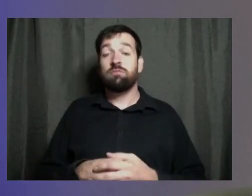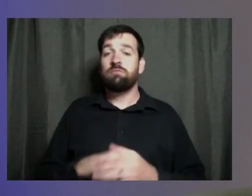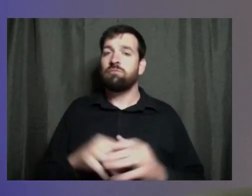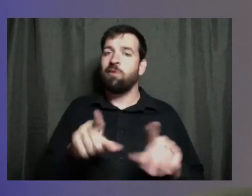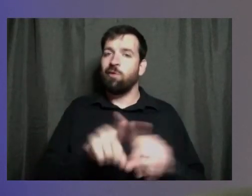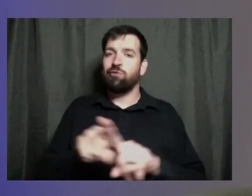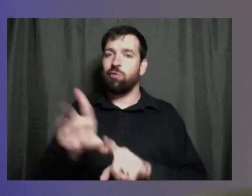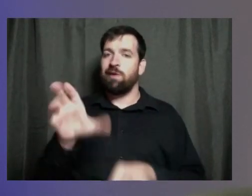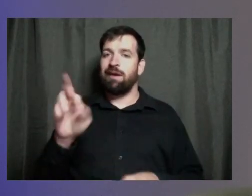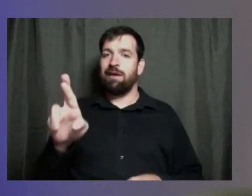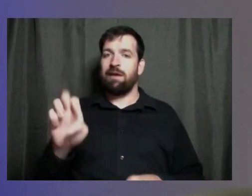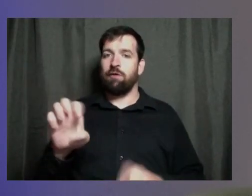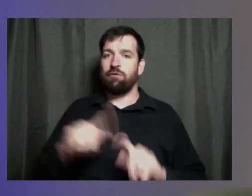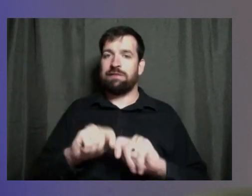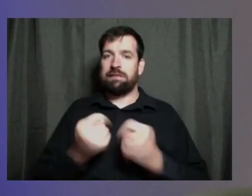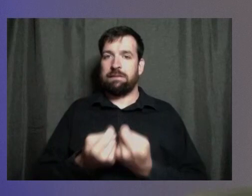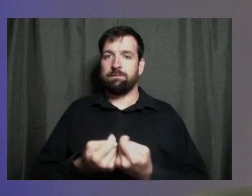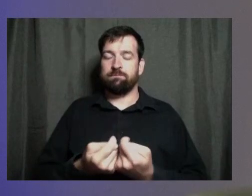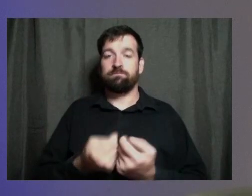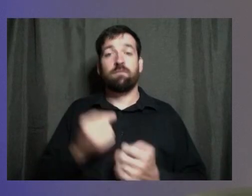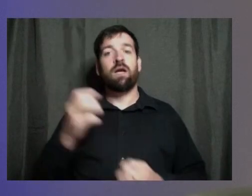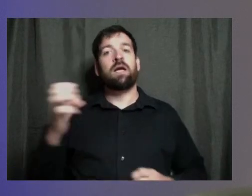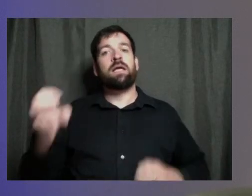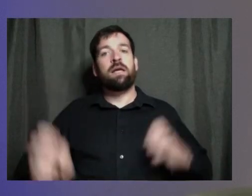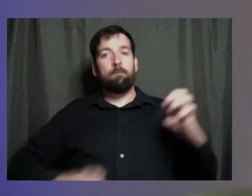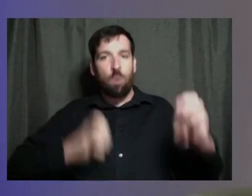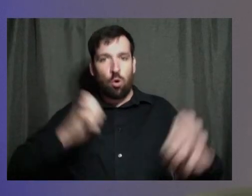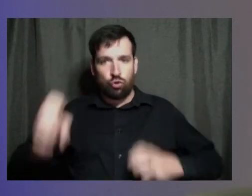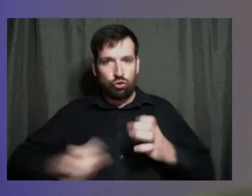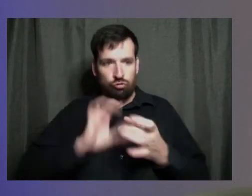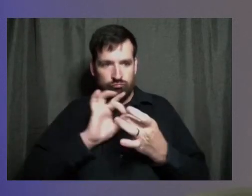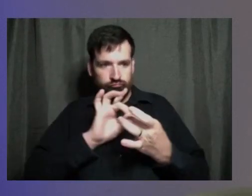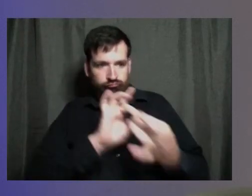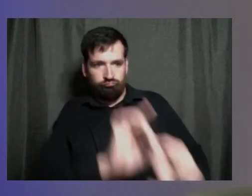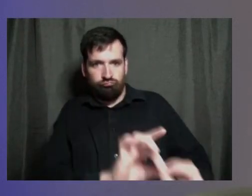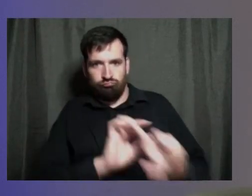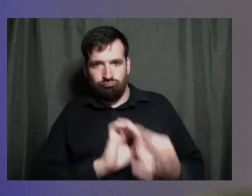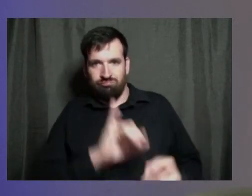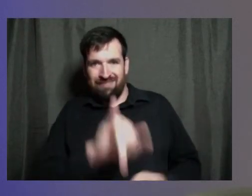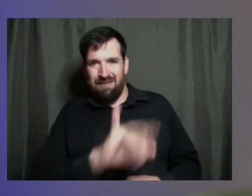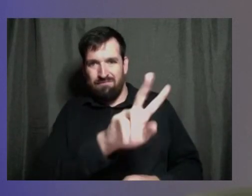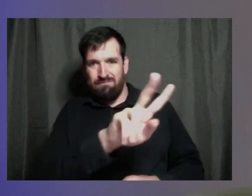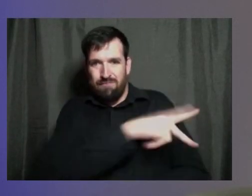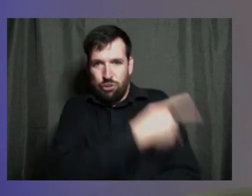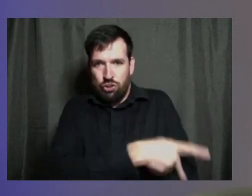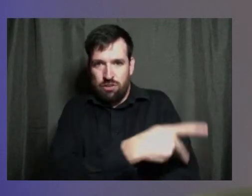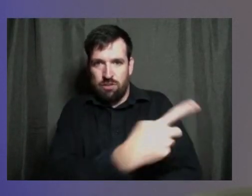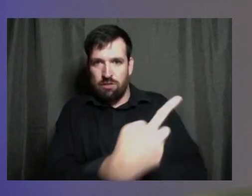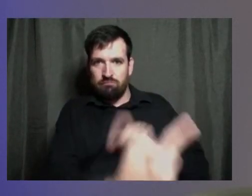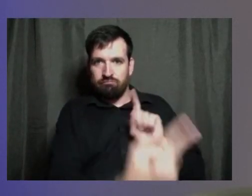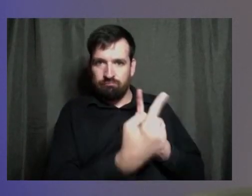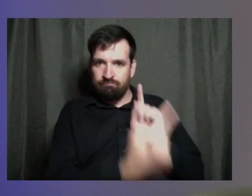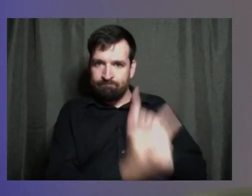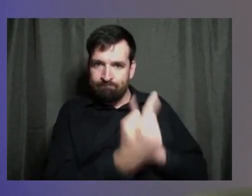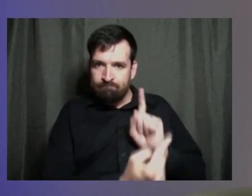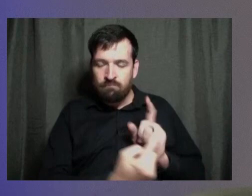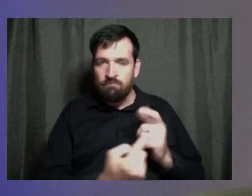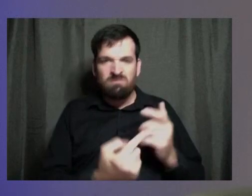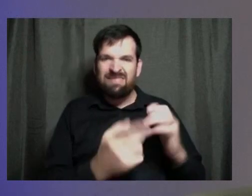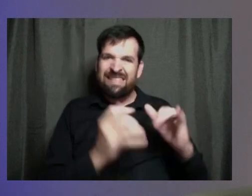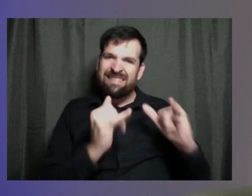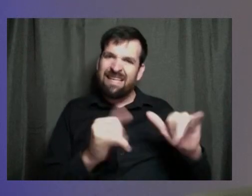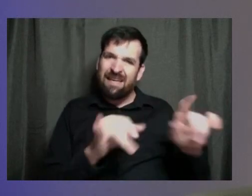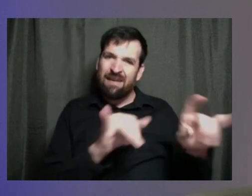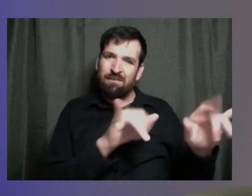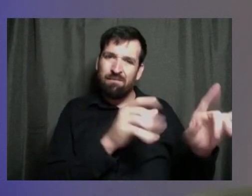is that the emotional connection of that patient with you is again, it's just as important as everything. I mean,